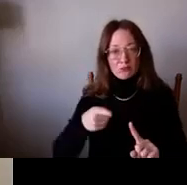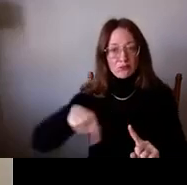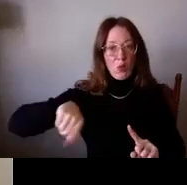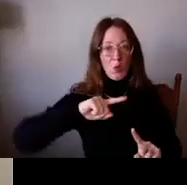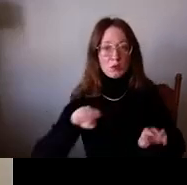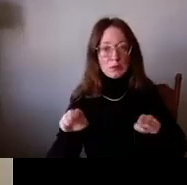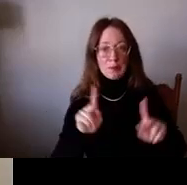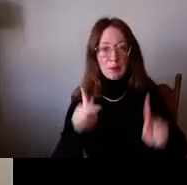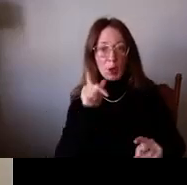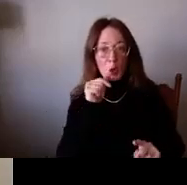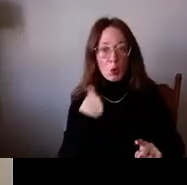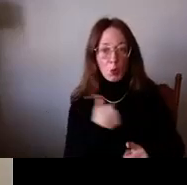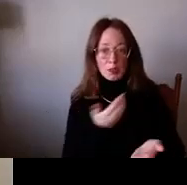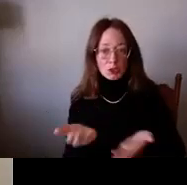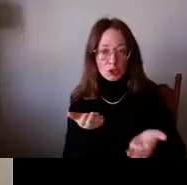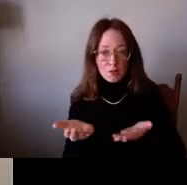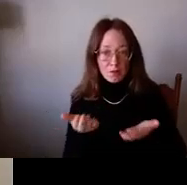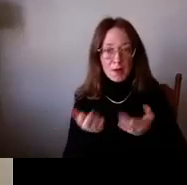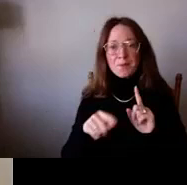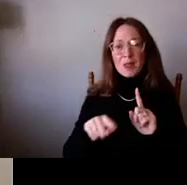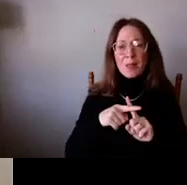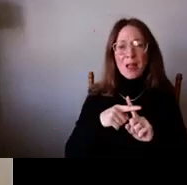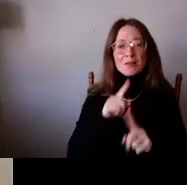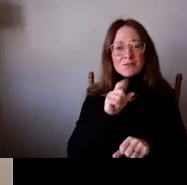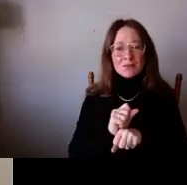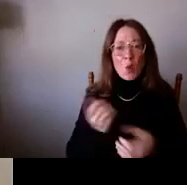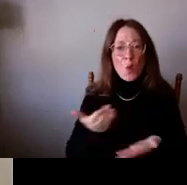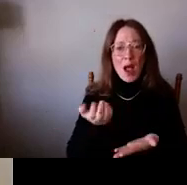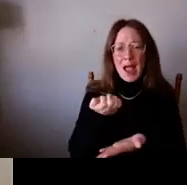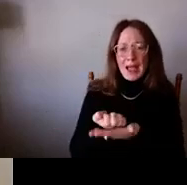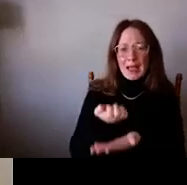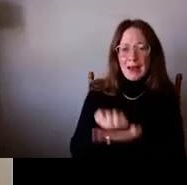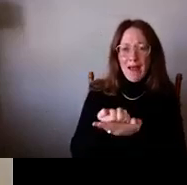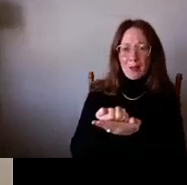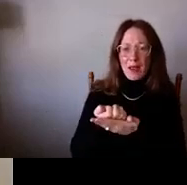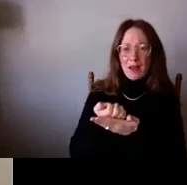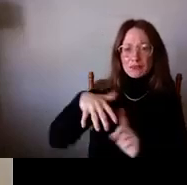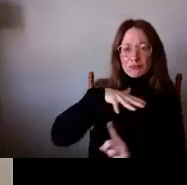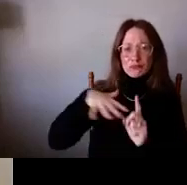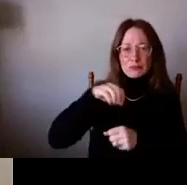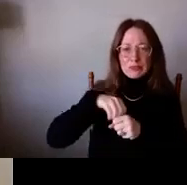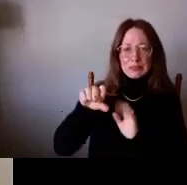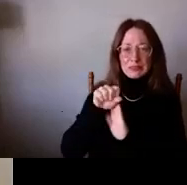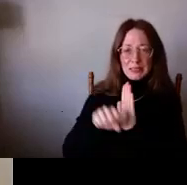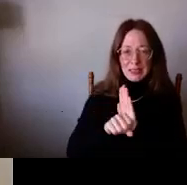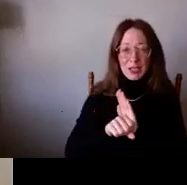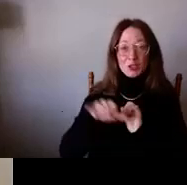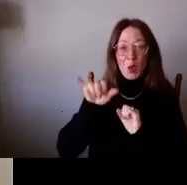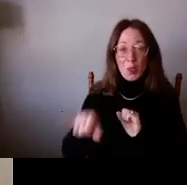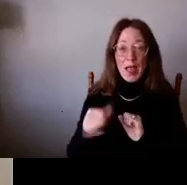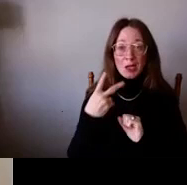the actual economic conditions in the state. So we'll use those two sets of